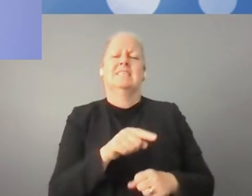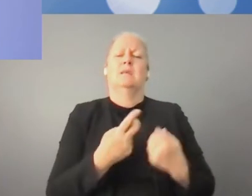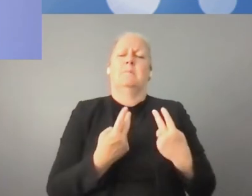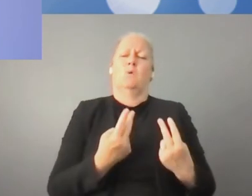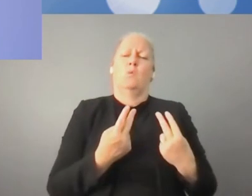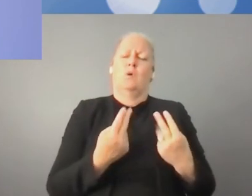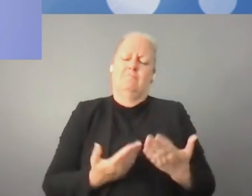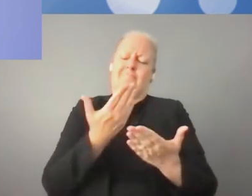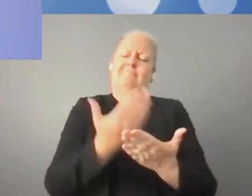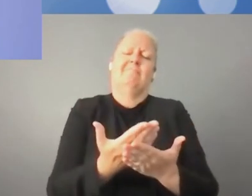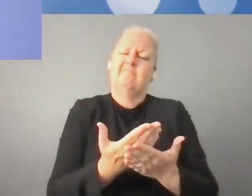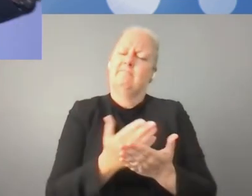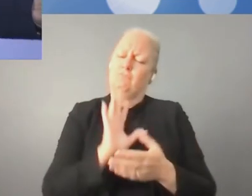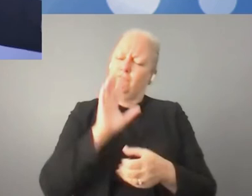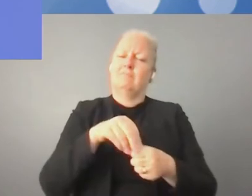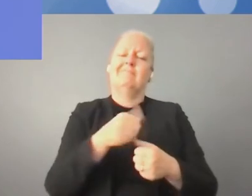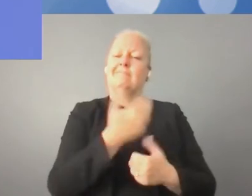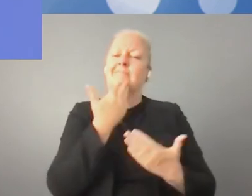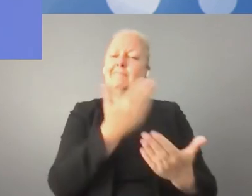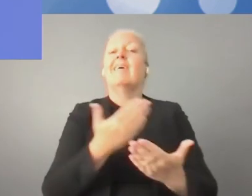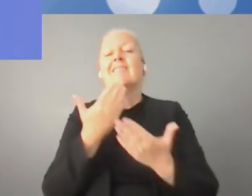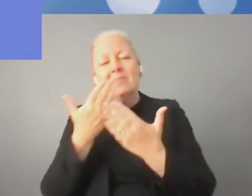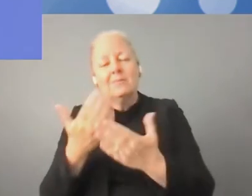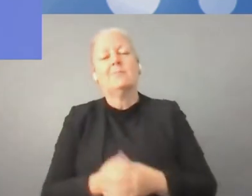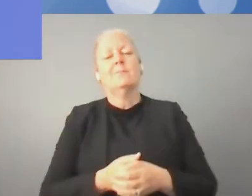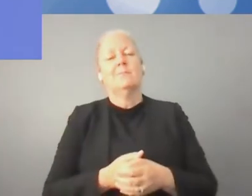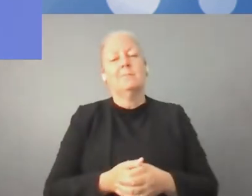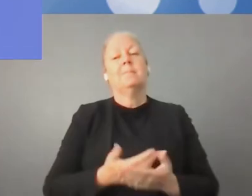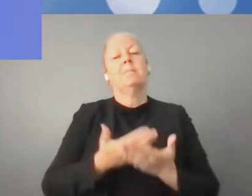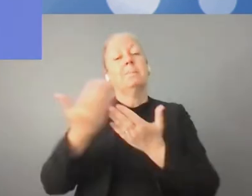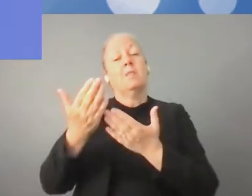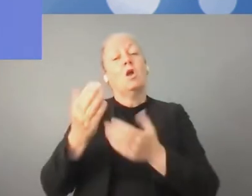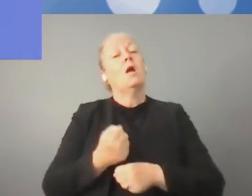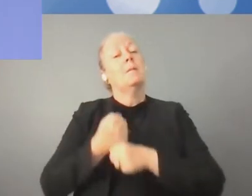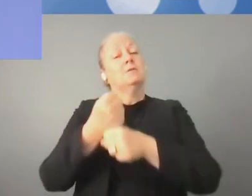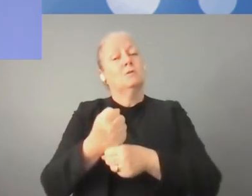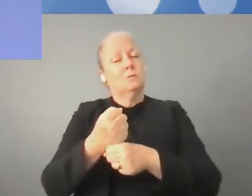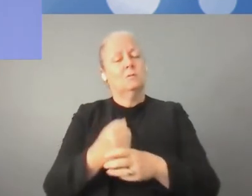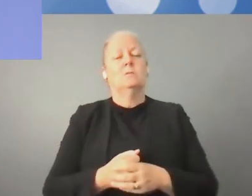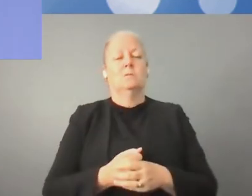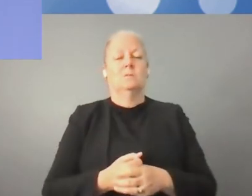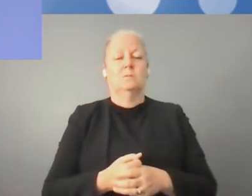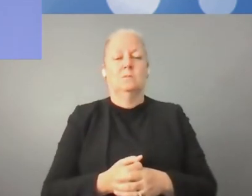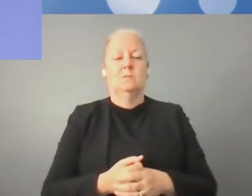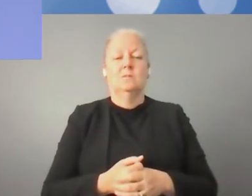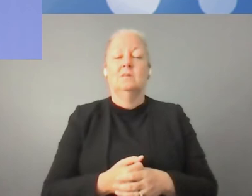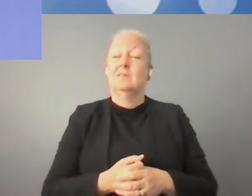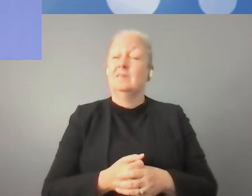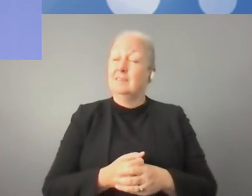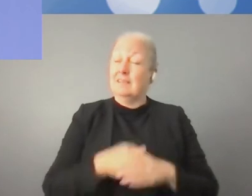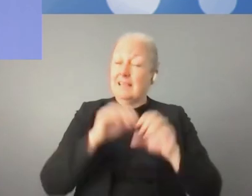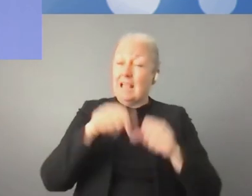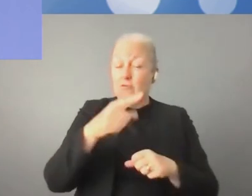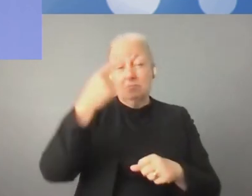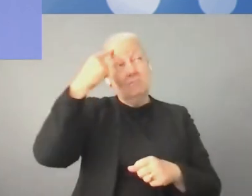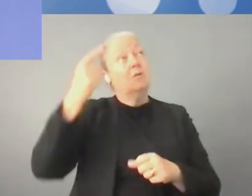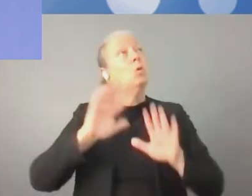thank you very much thank you very much mr ambassador one last idea can you imagine a world a